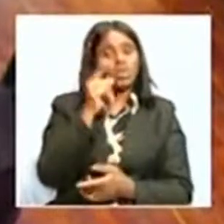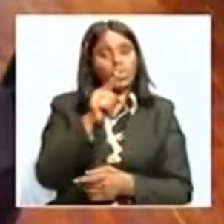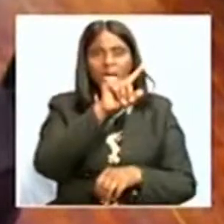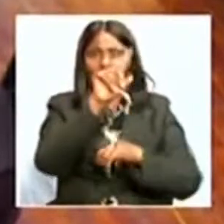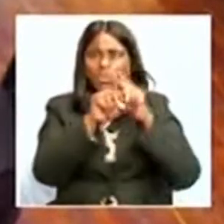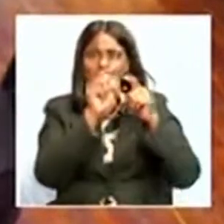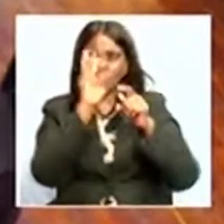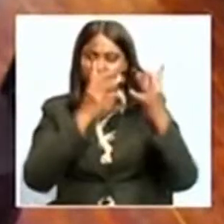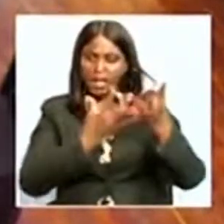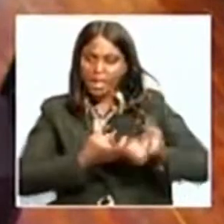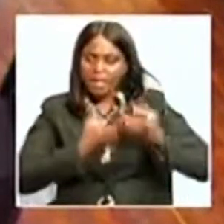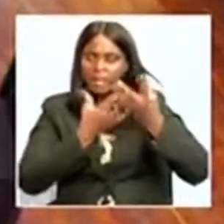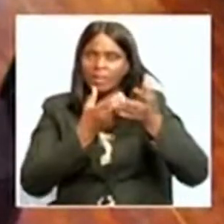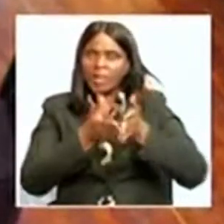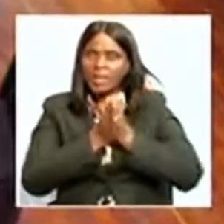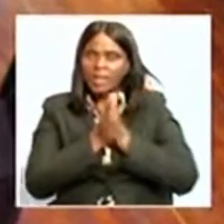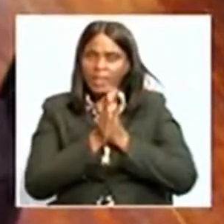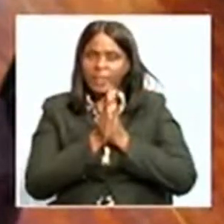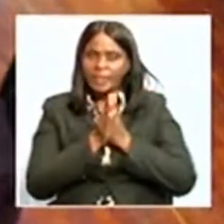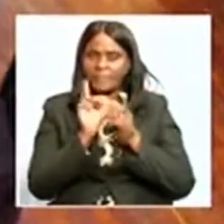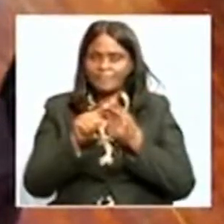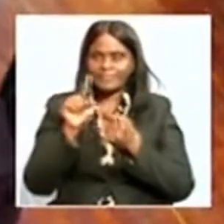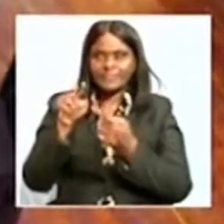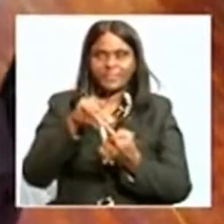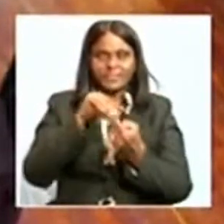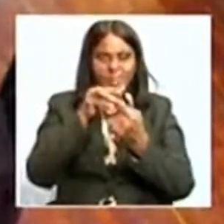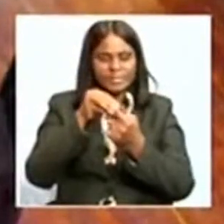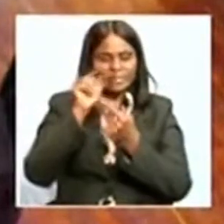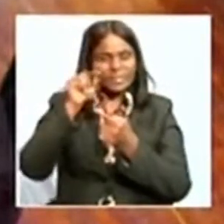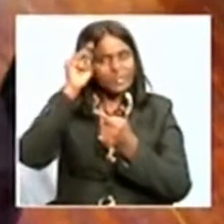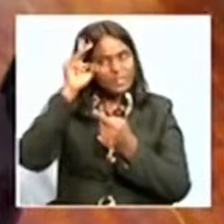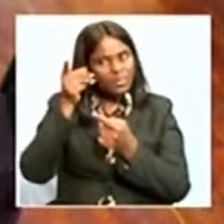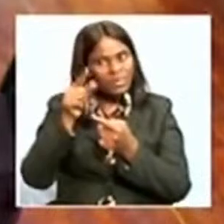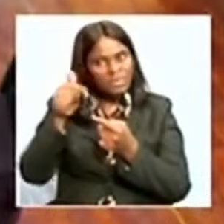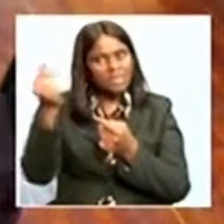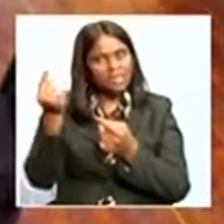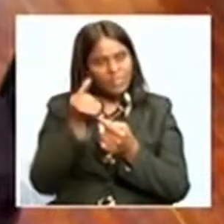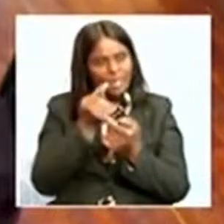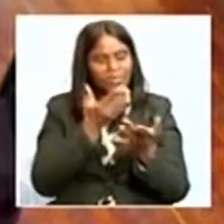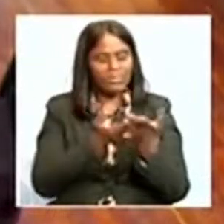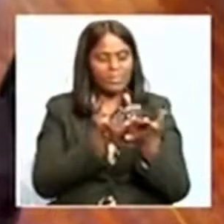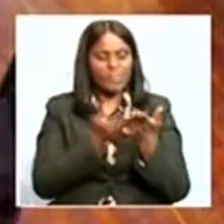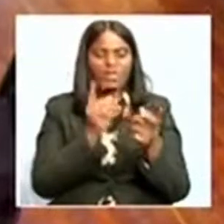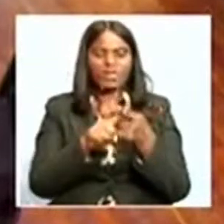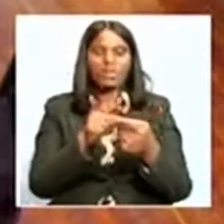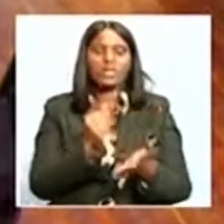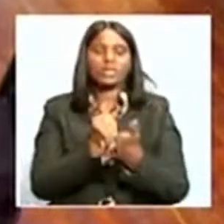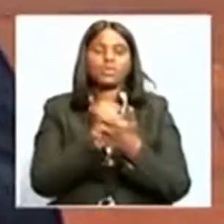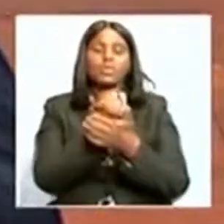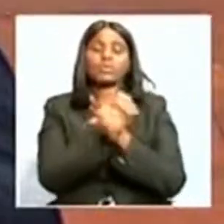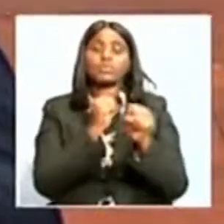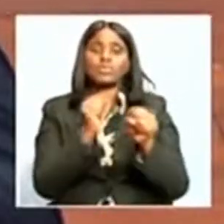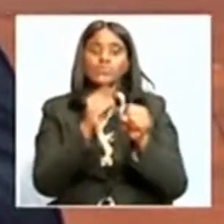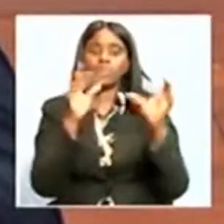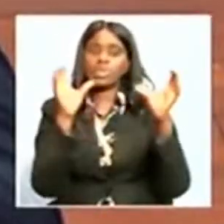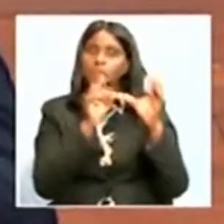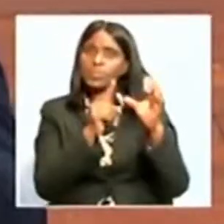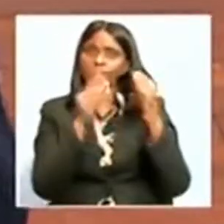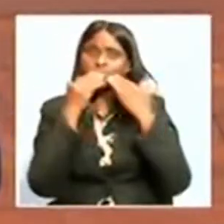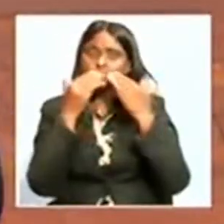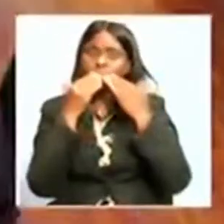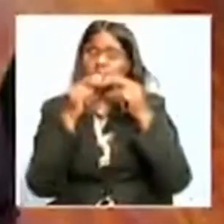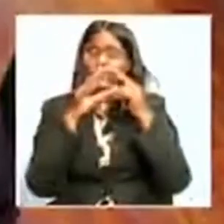will also be raised to the specific ministry when they do come through to address the committee. Thank